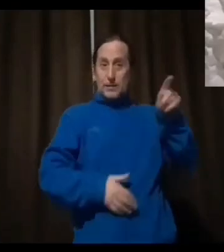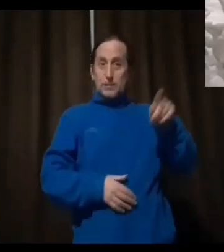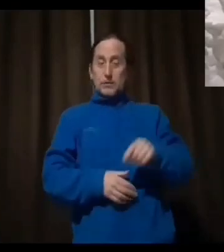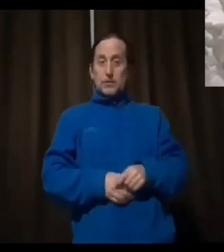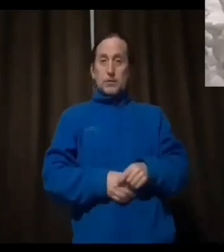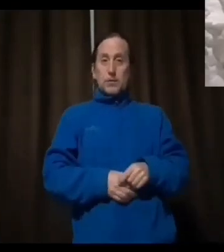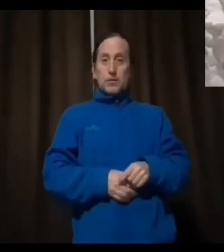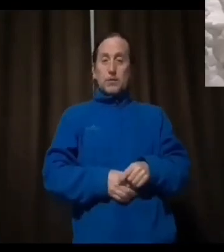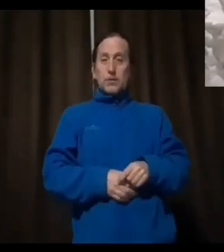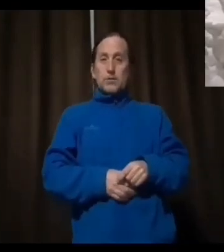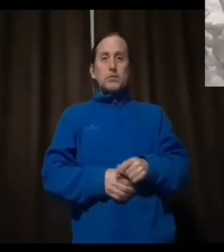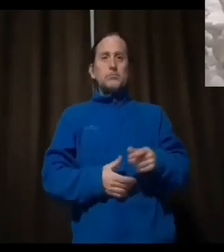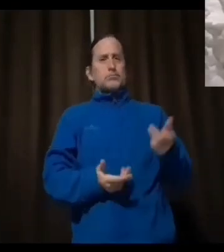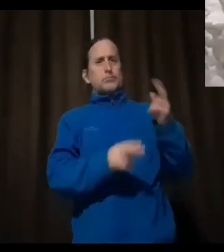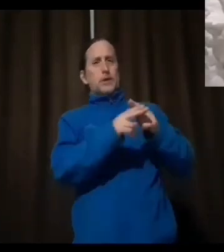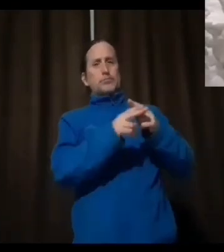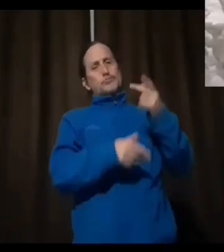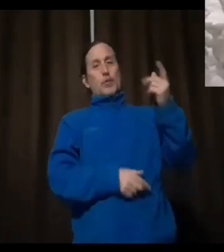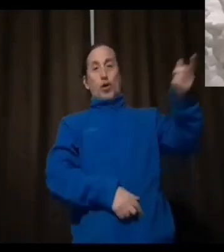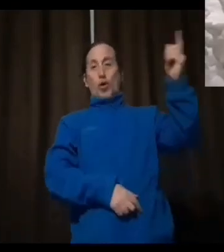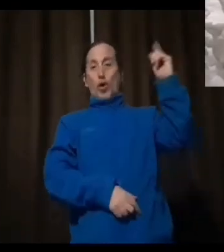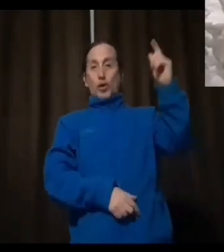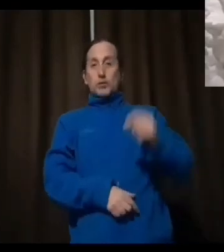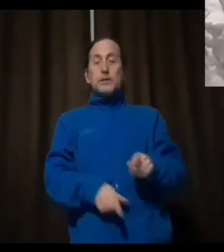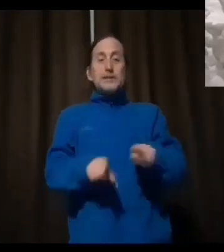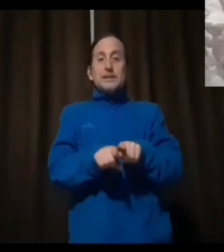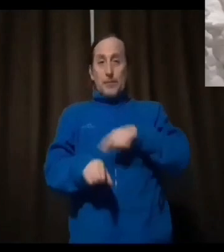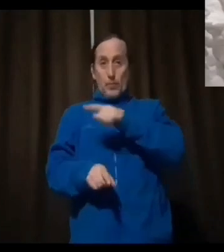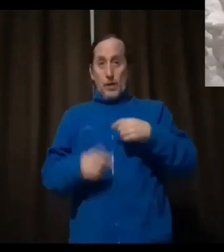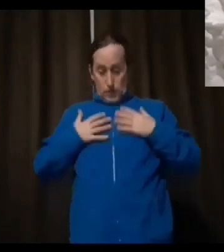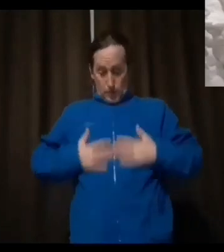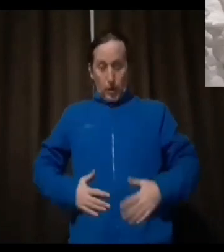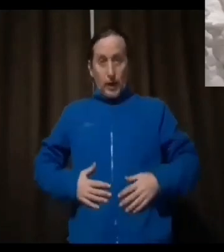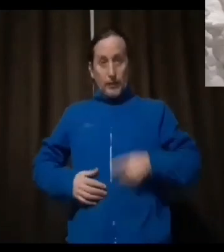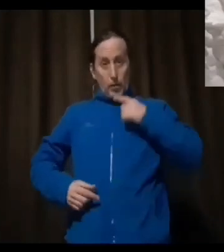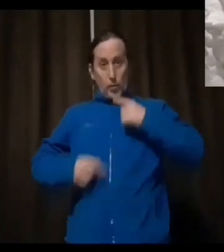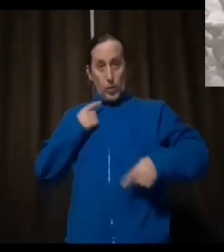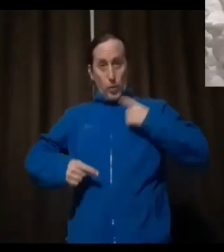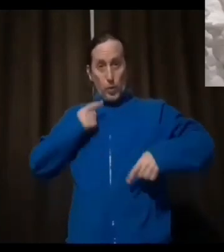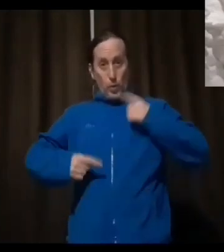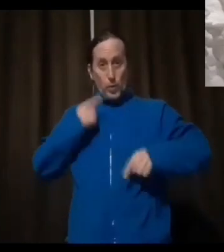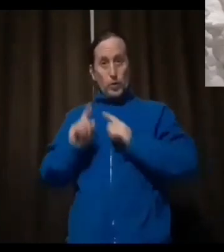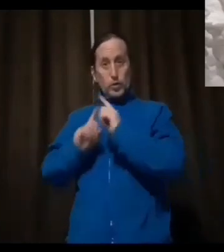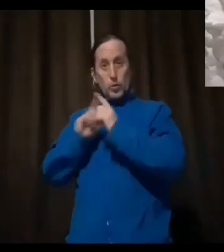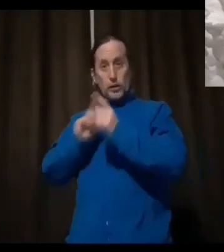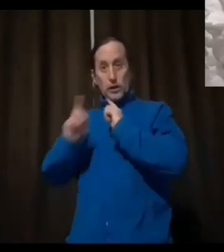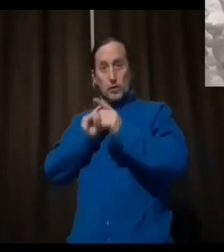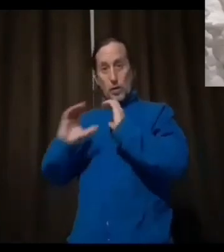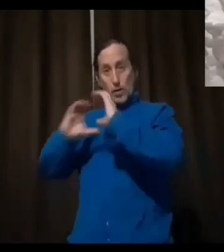all the cells in our body, the universe communicates with us. We are the cells within the universe.